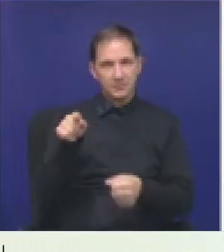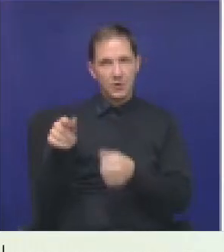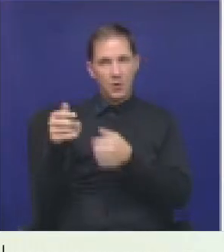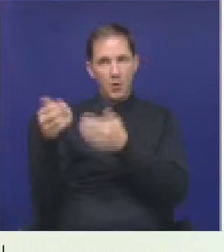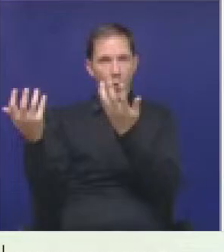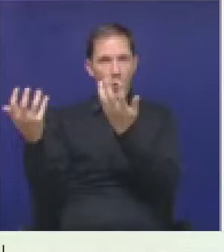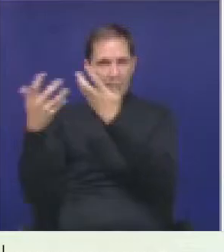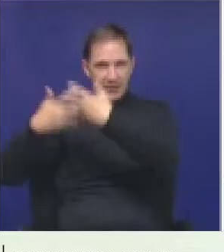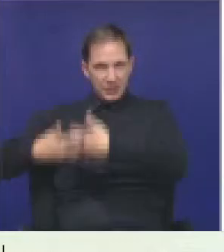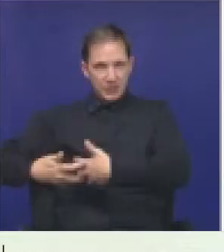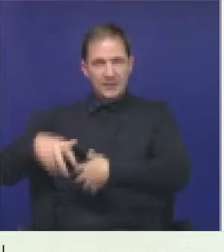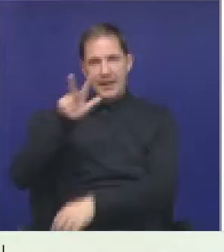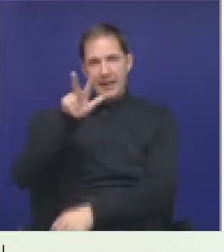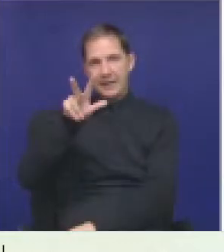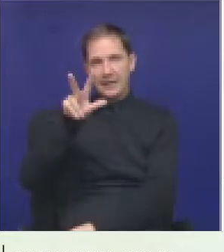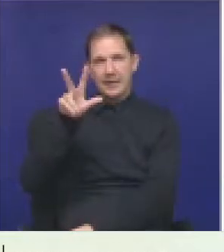Coordination,